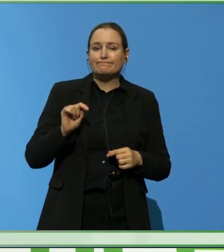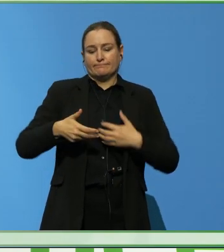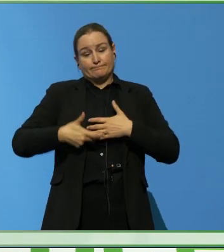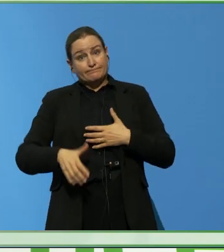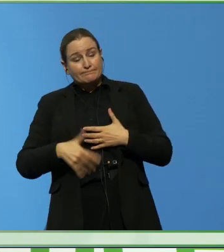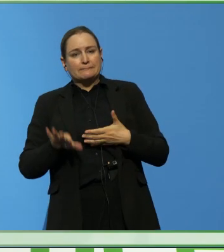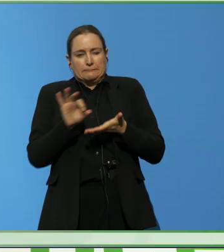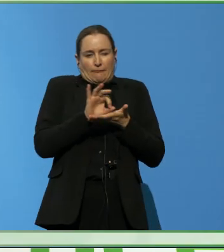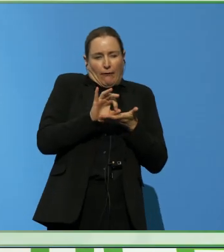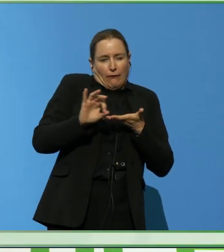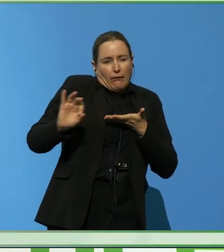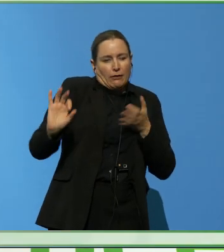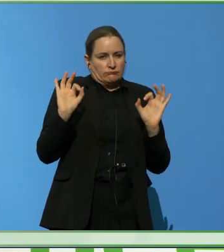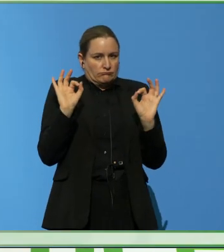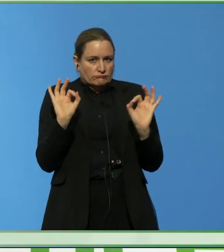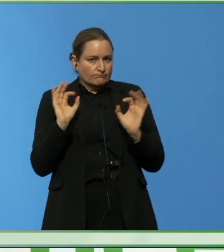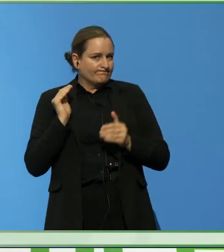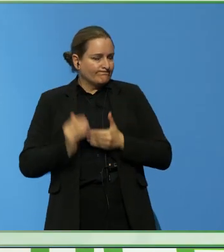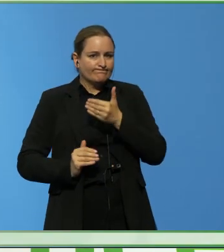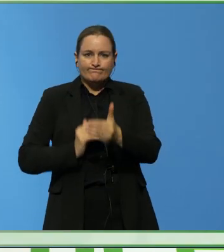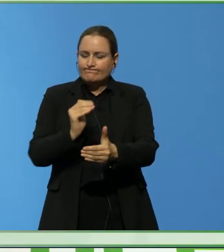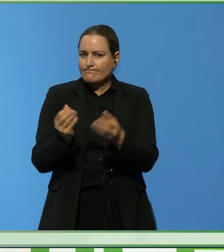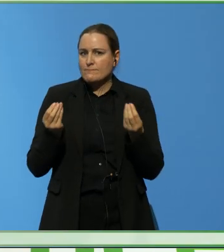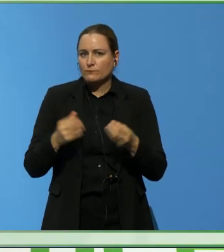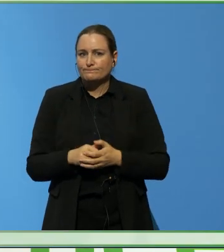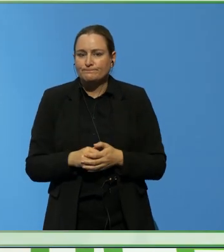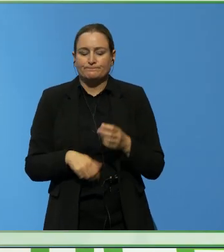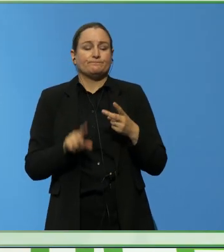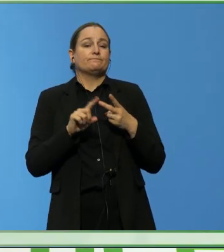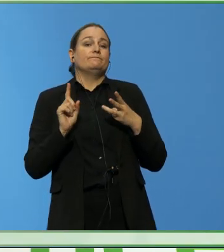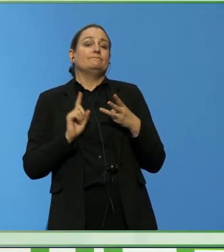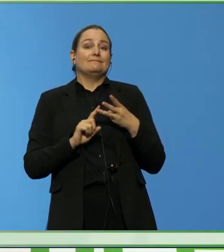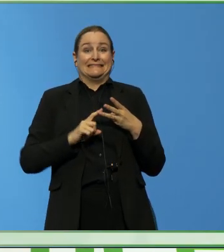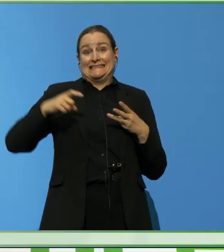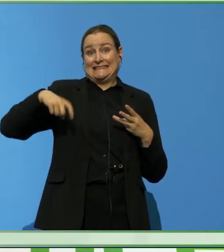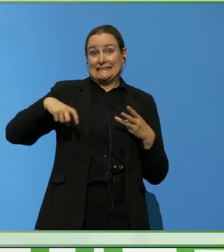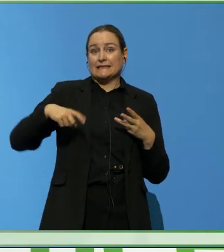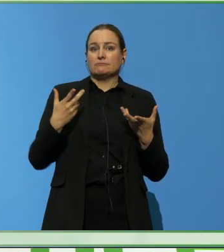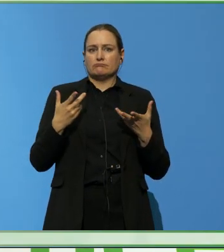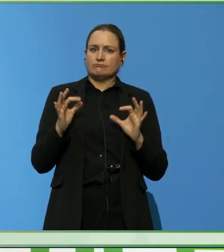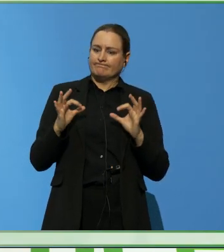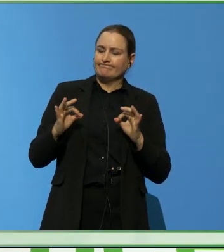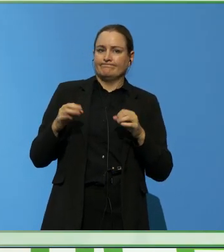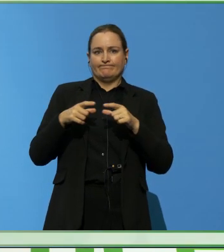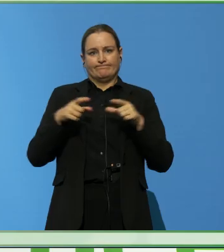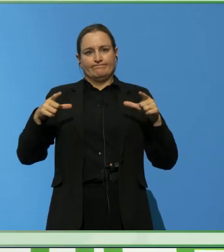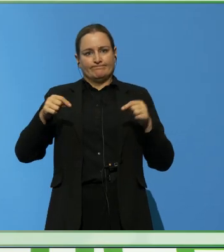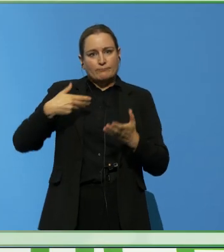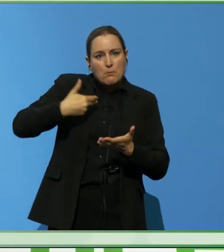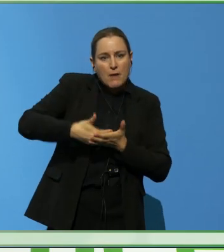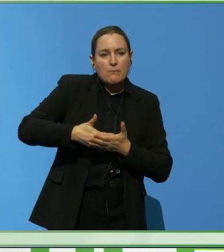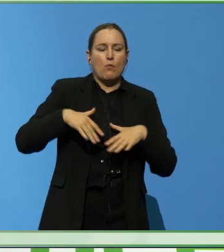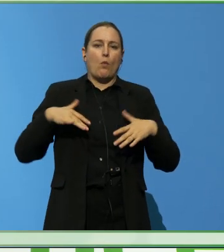includes effective and affordable menstrual materials and facilities for changing, washing,